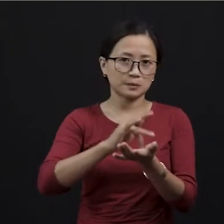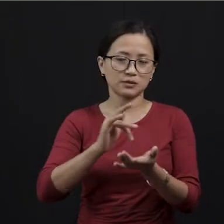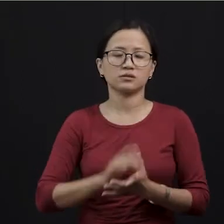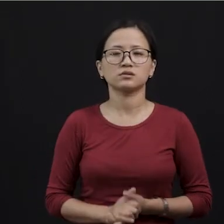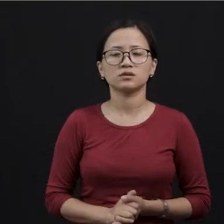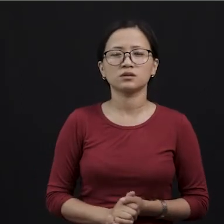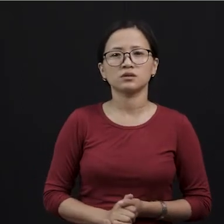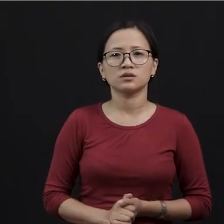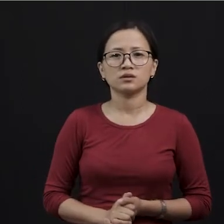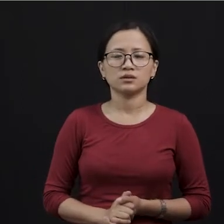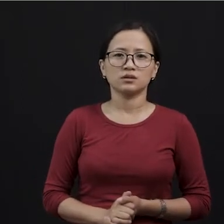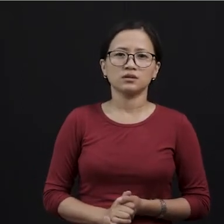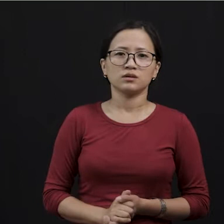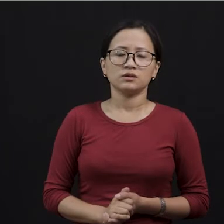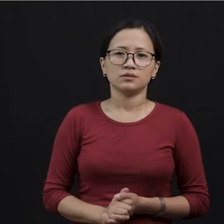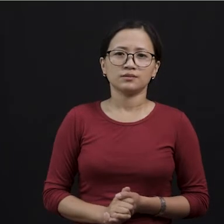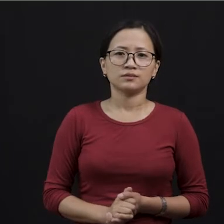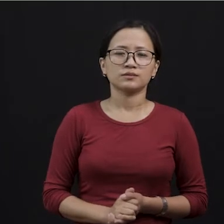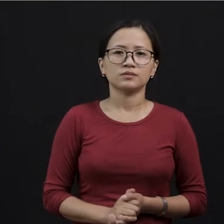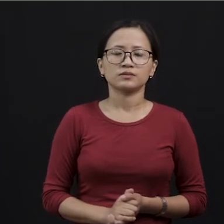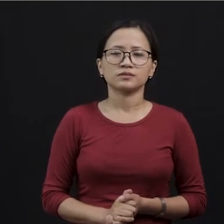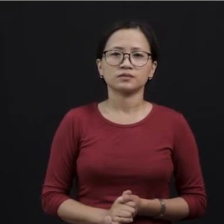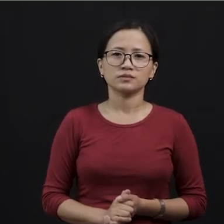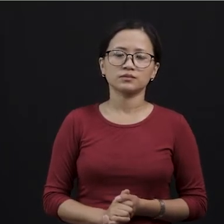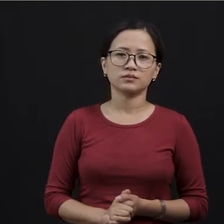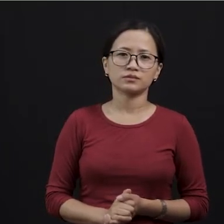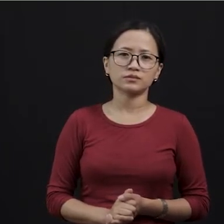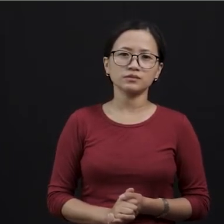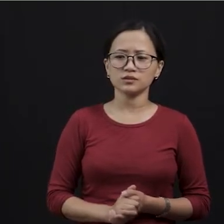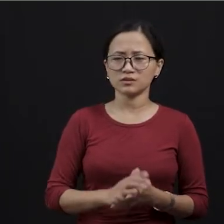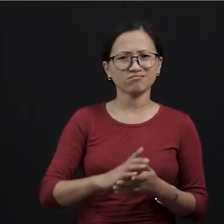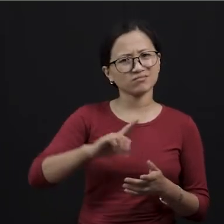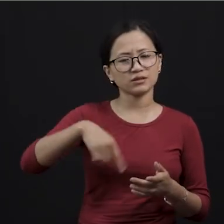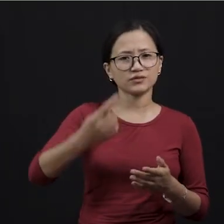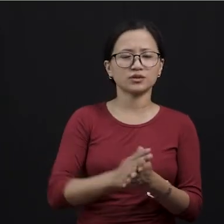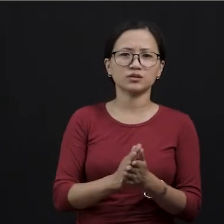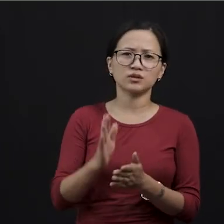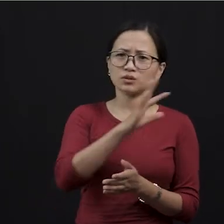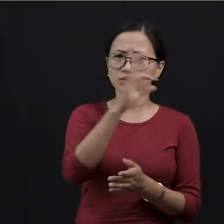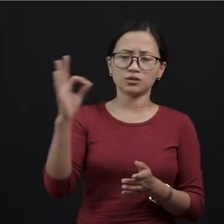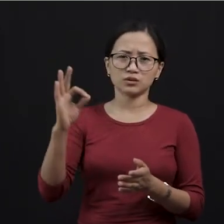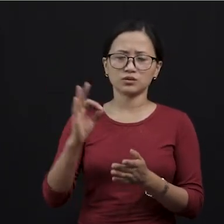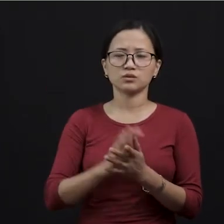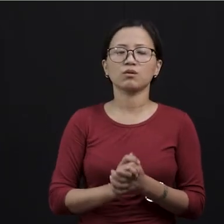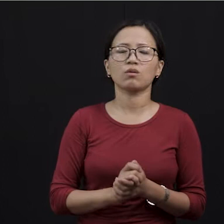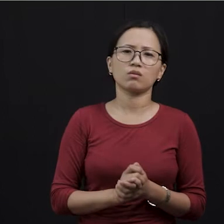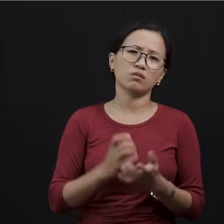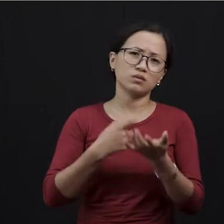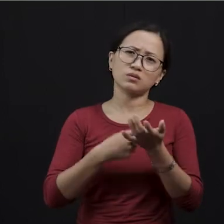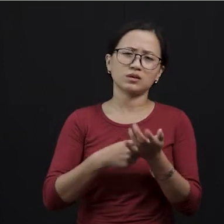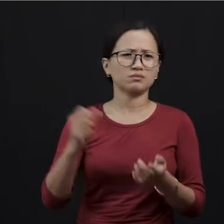in some places, you'll find water. So maybe after weeks and weeks, even after months, they will find